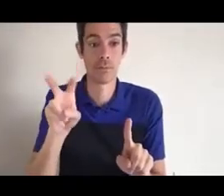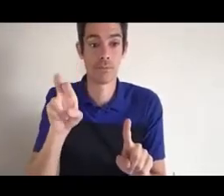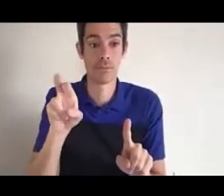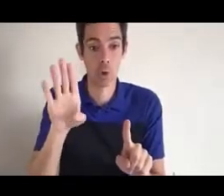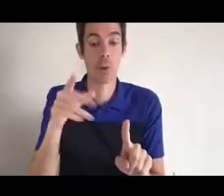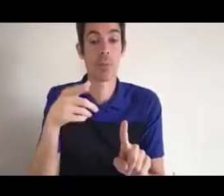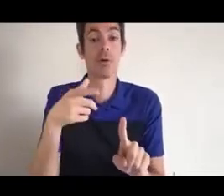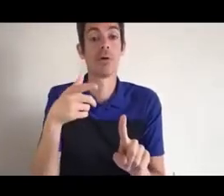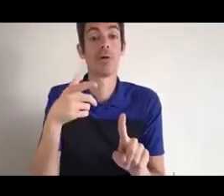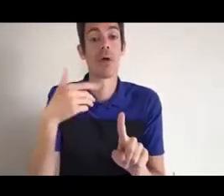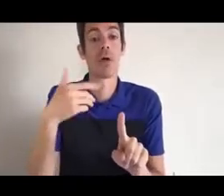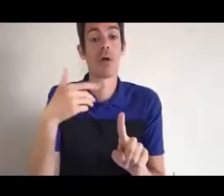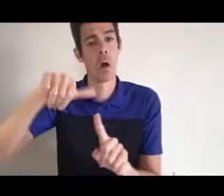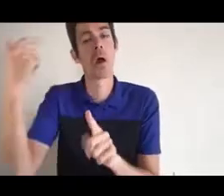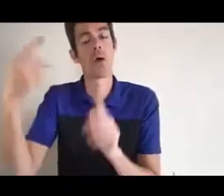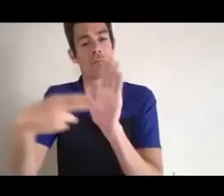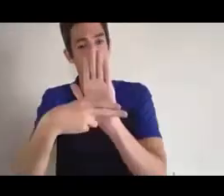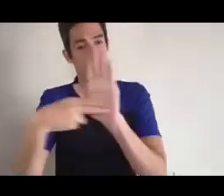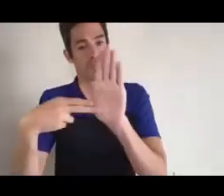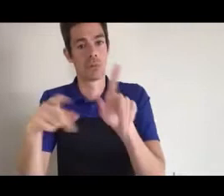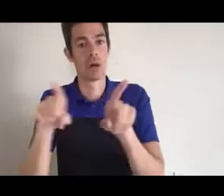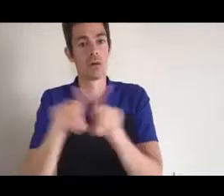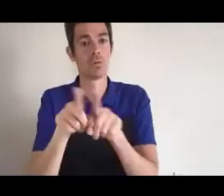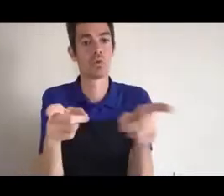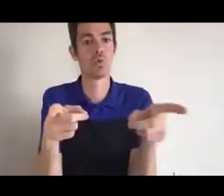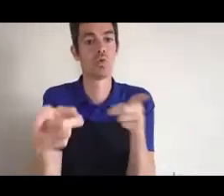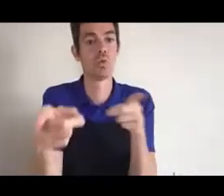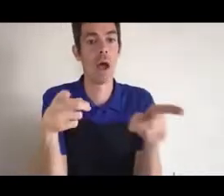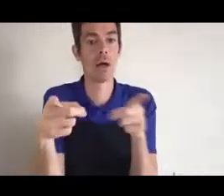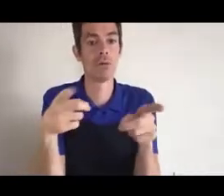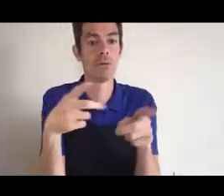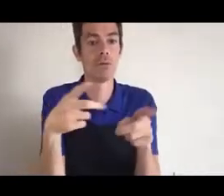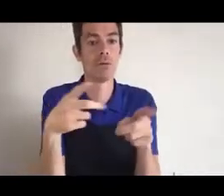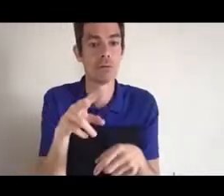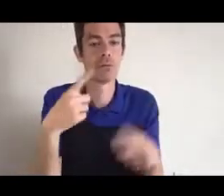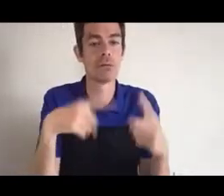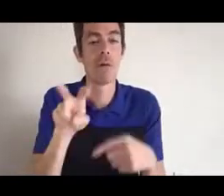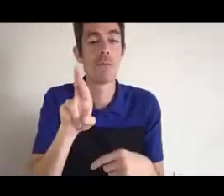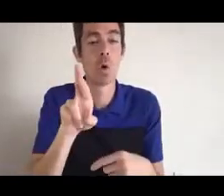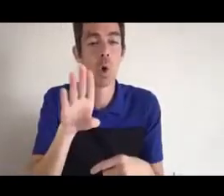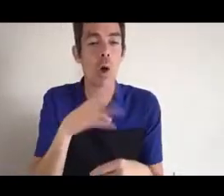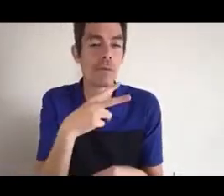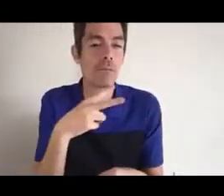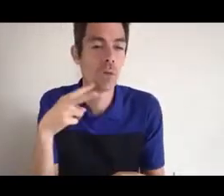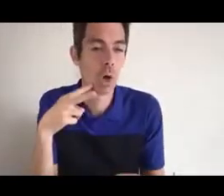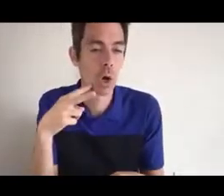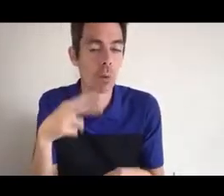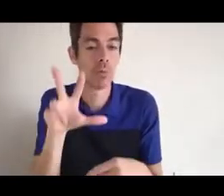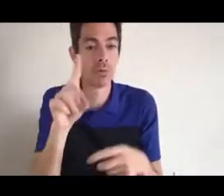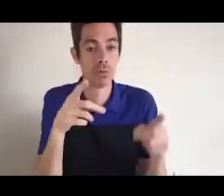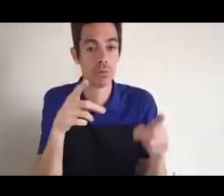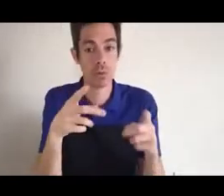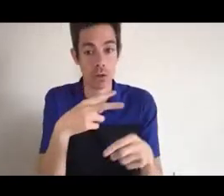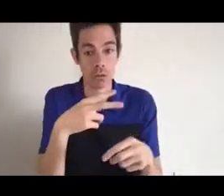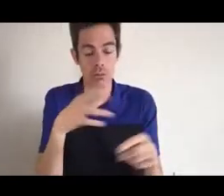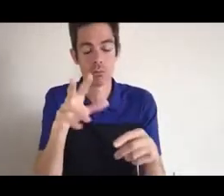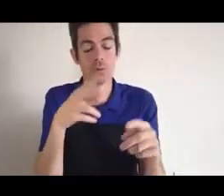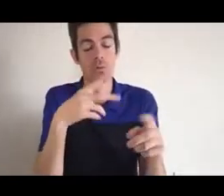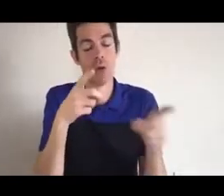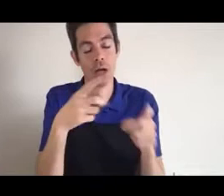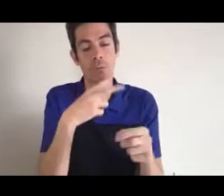So this idea of 3D verbs, there's another label as directive